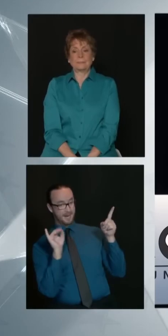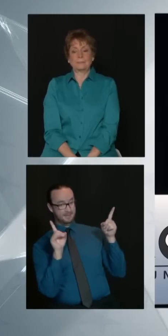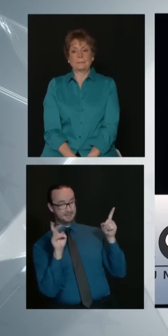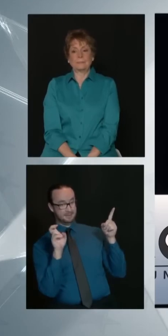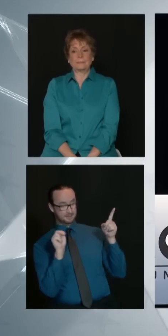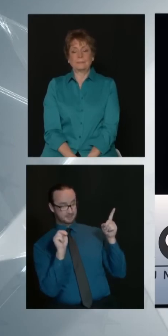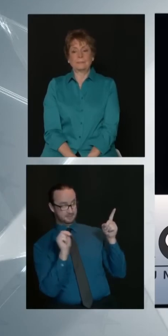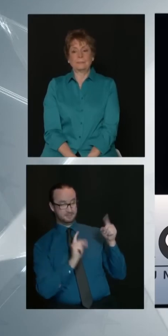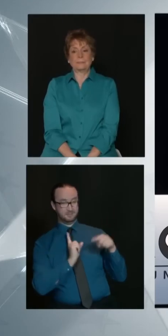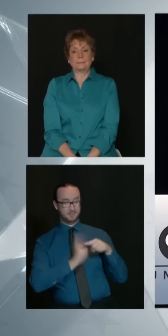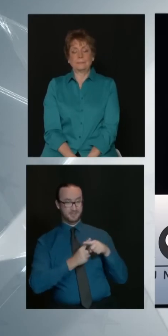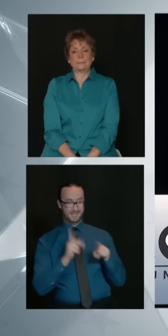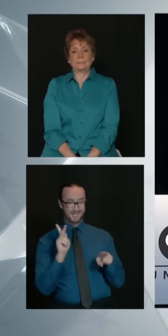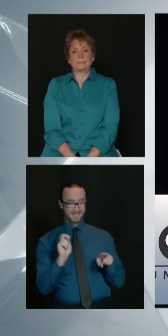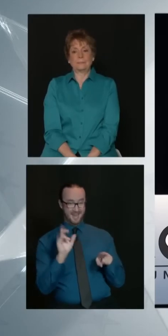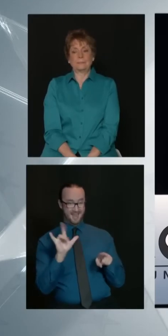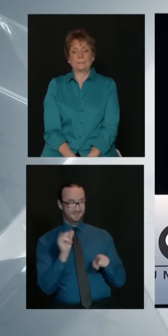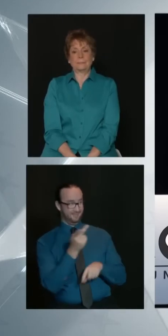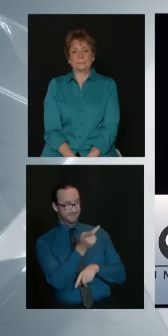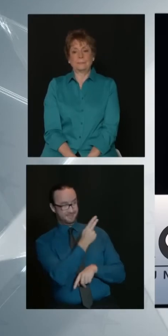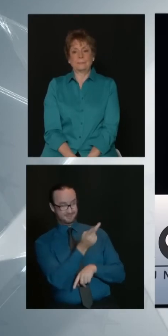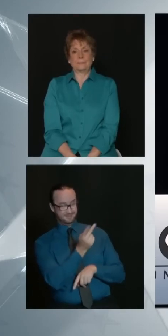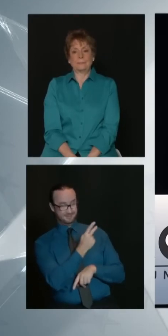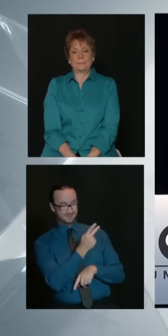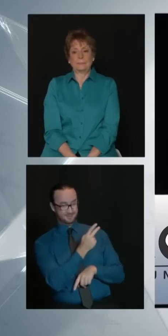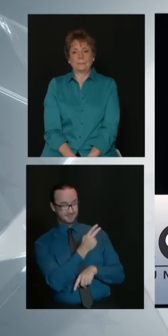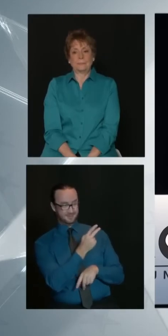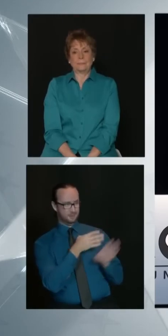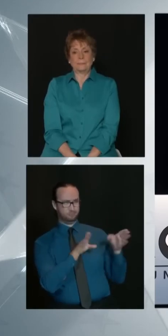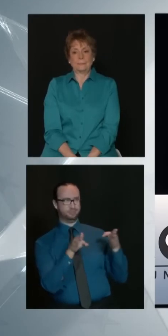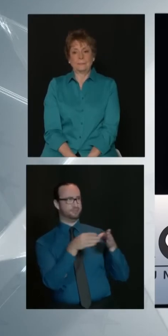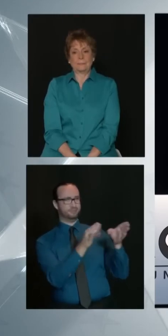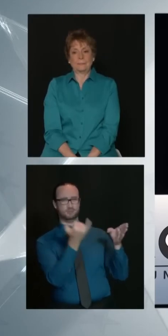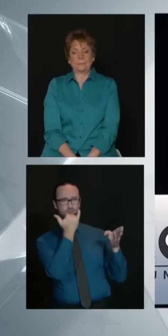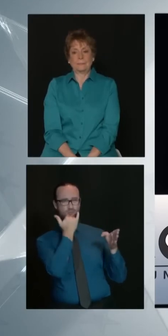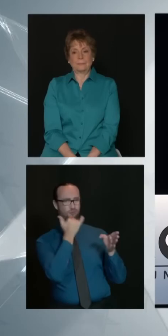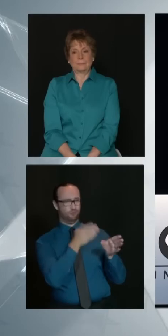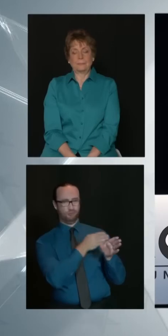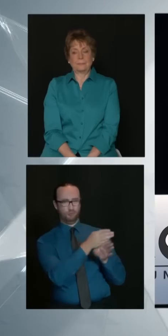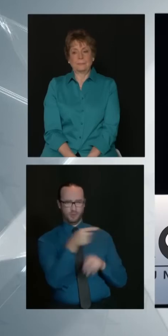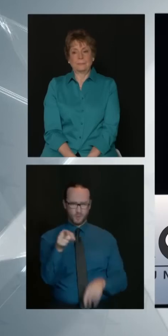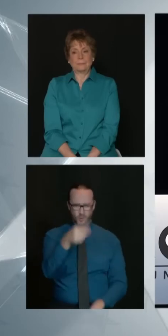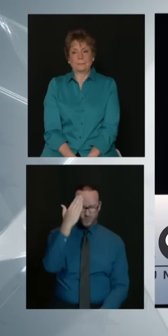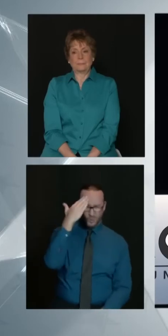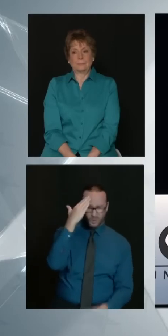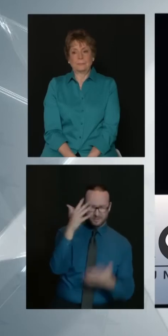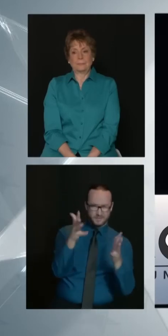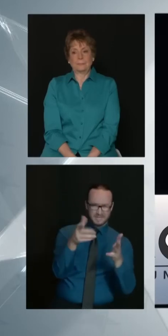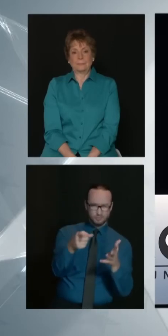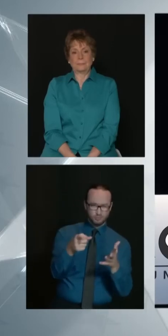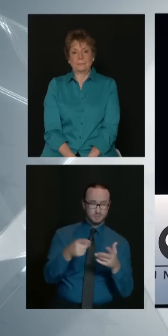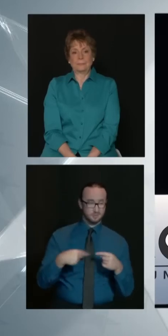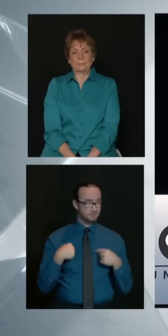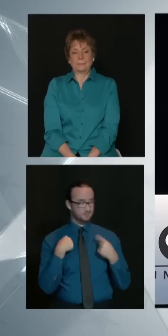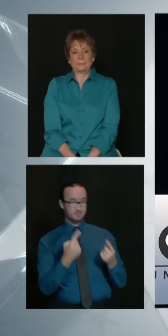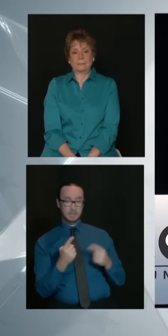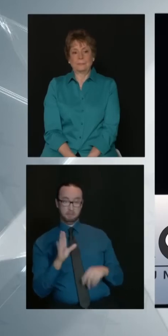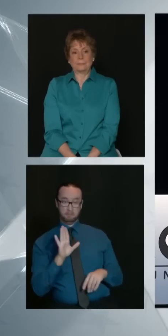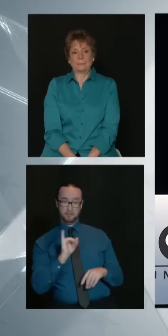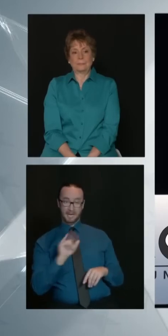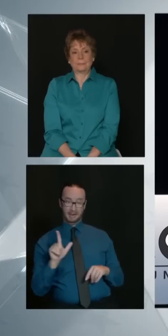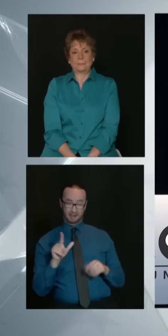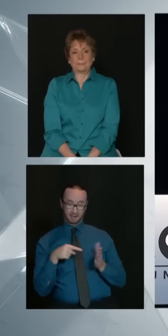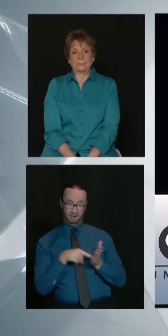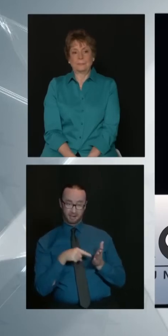wrong direction. Everybody knows it. You are less safe today. Your bills have gone way up since Mark Kelly took